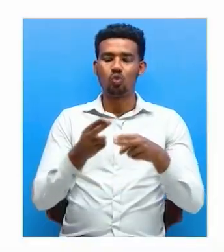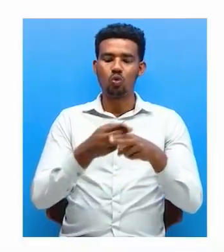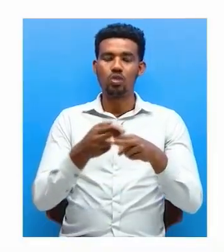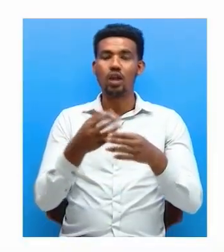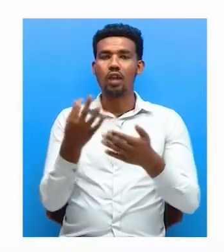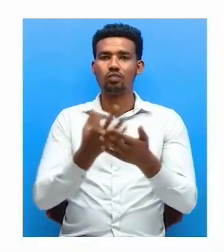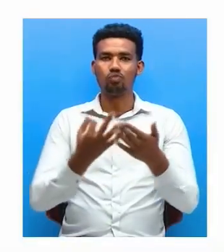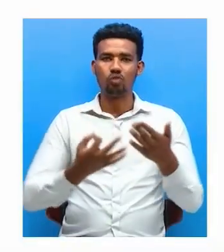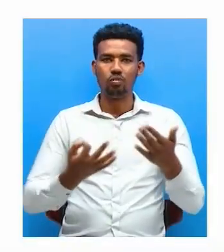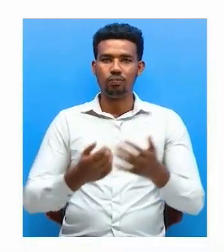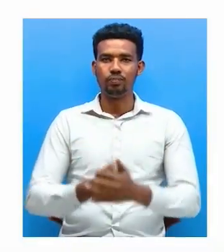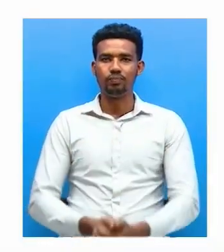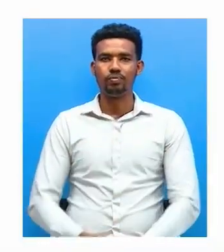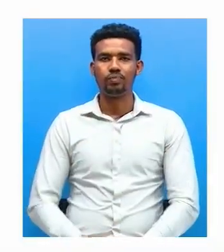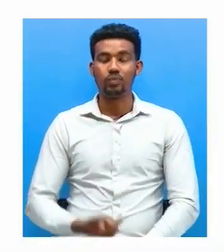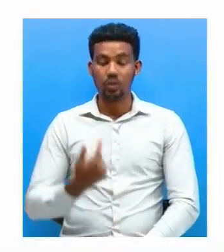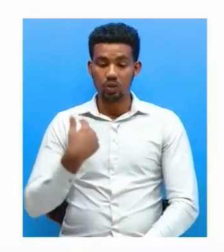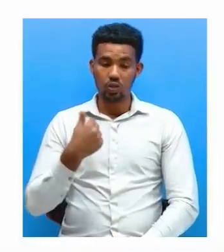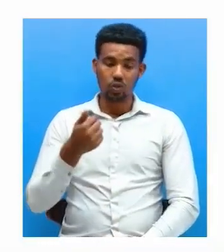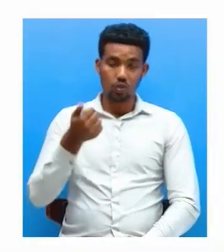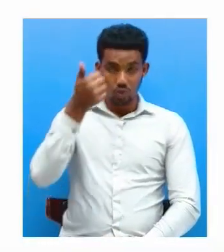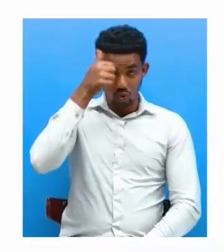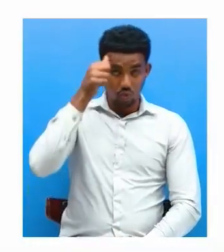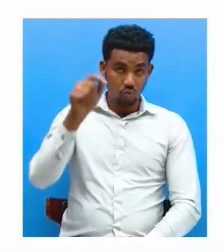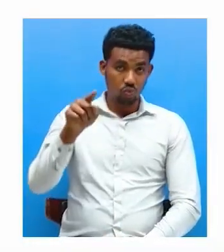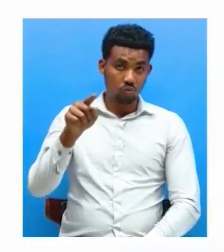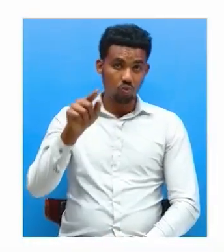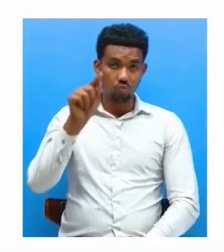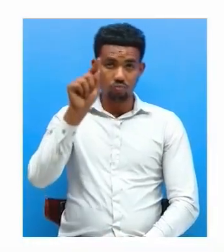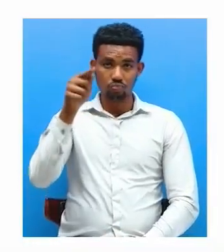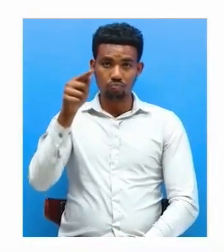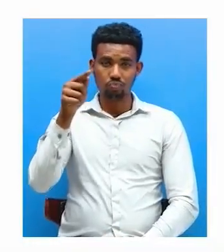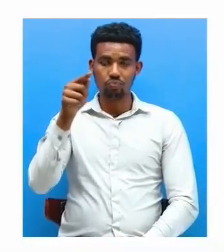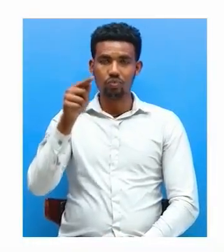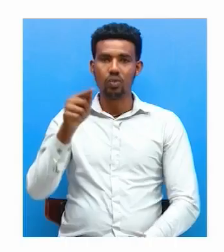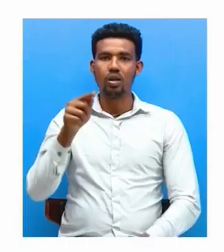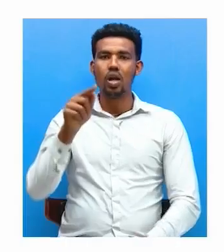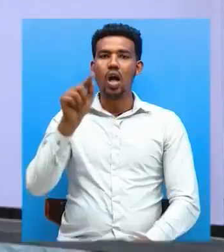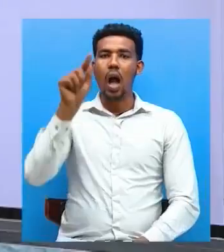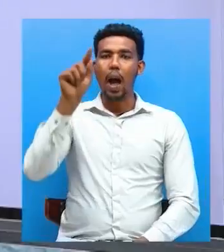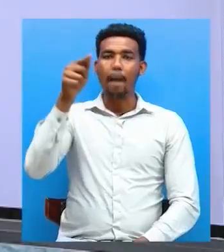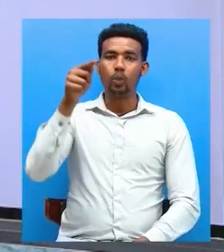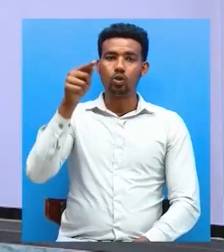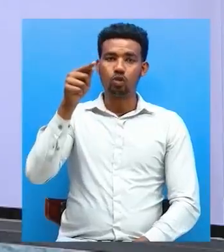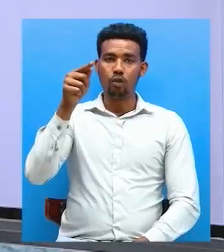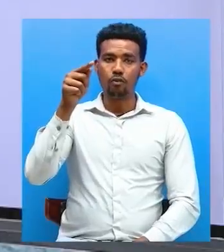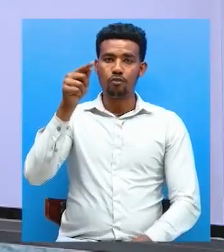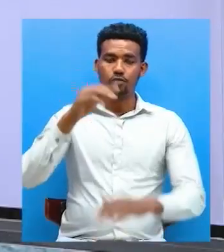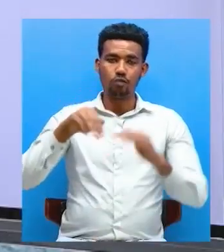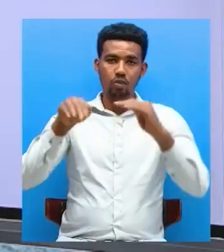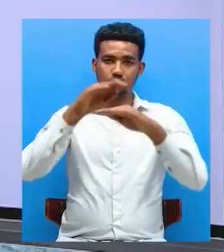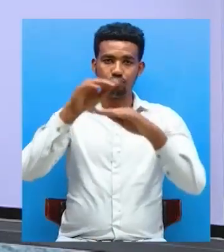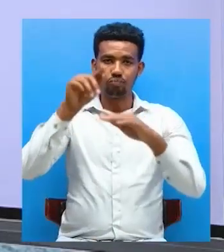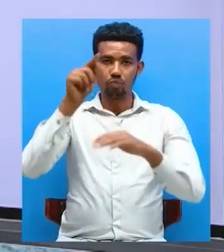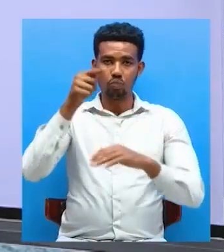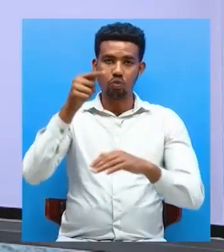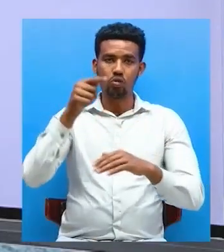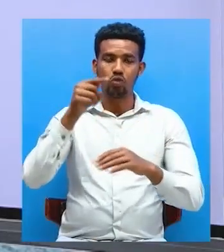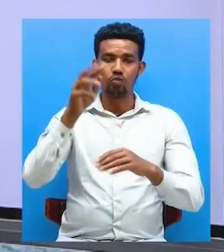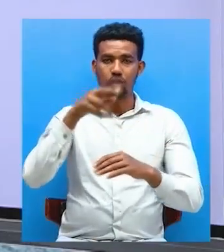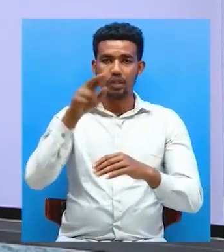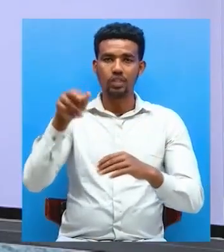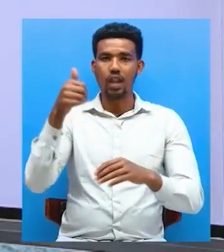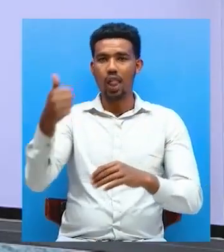You, we are going to use apostrophe, and let us cancel a. You